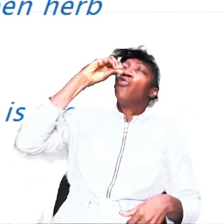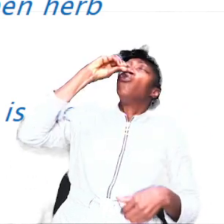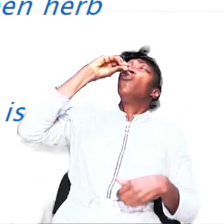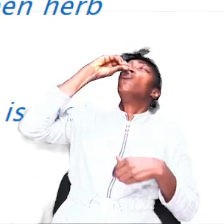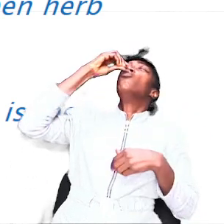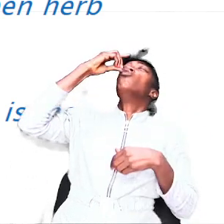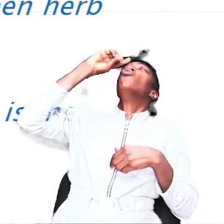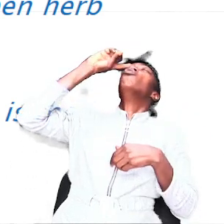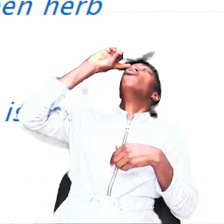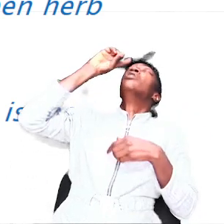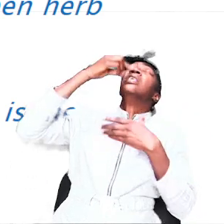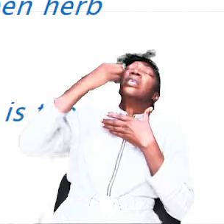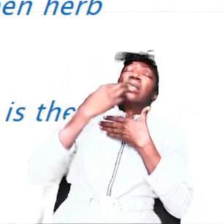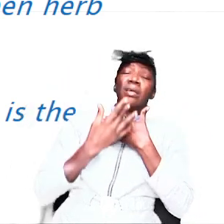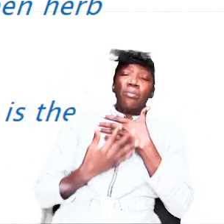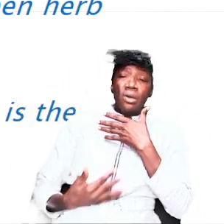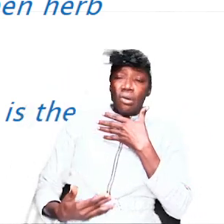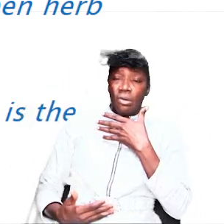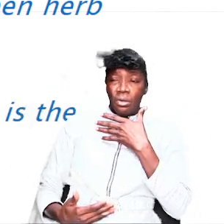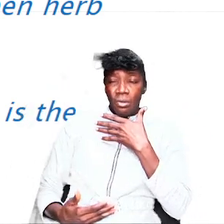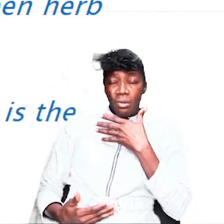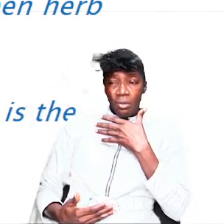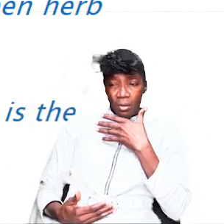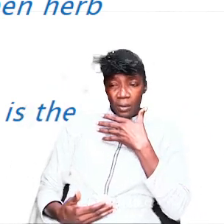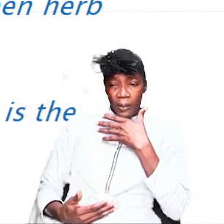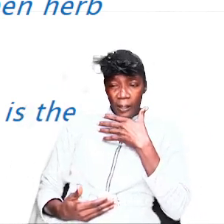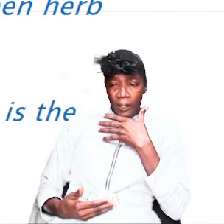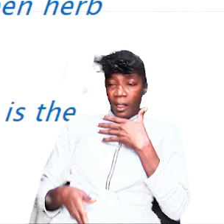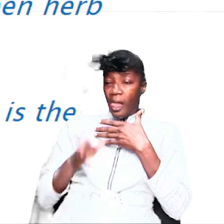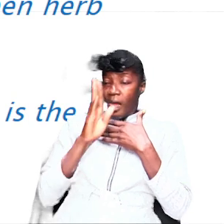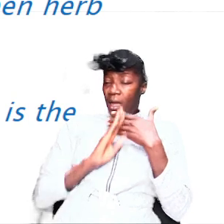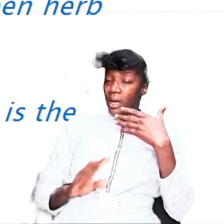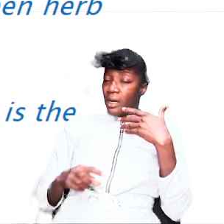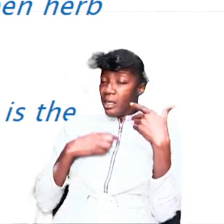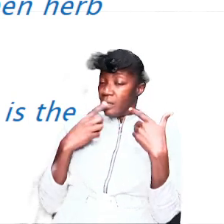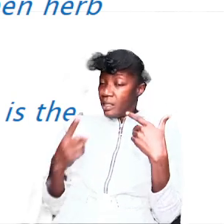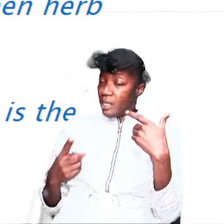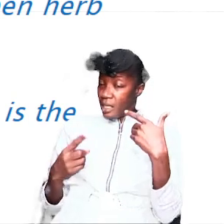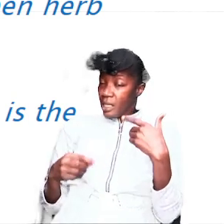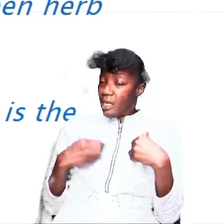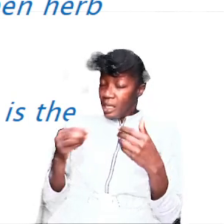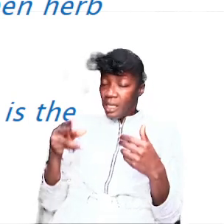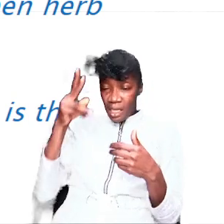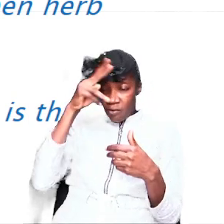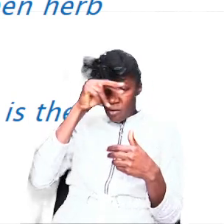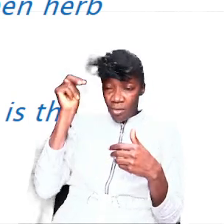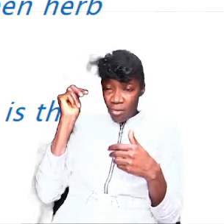What God is saying, and he gave it to Noah,